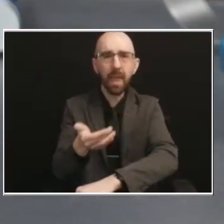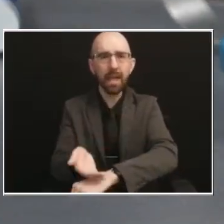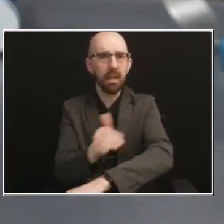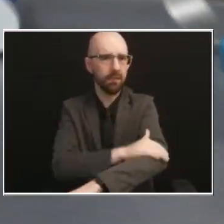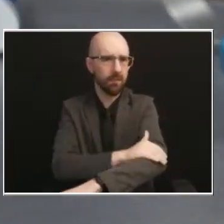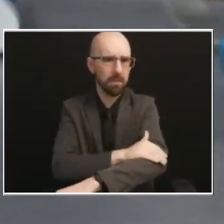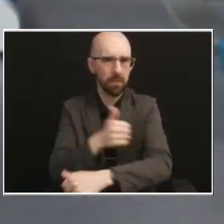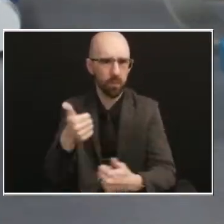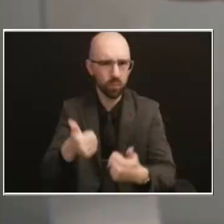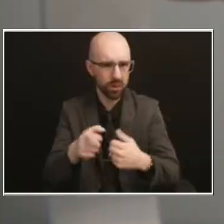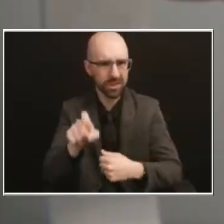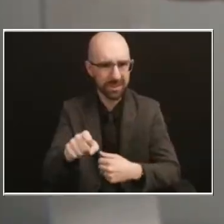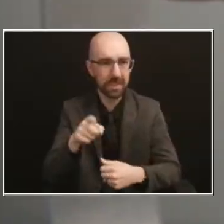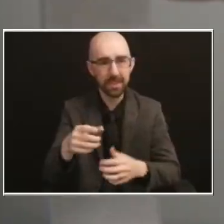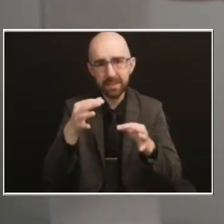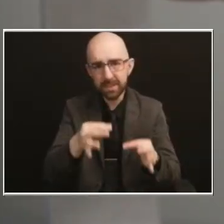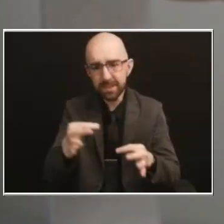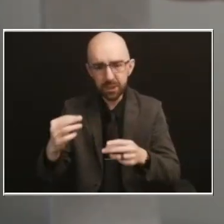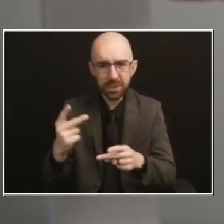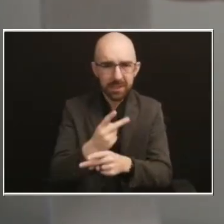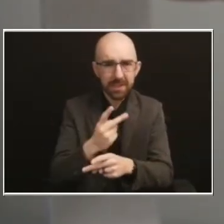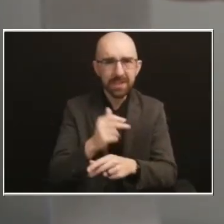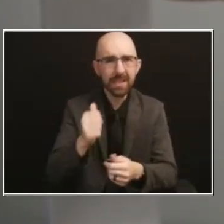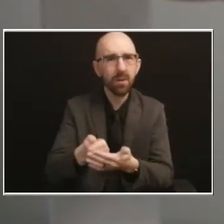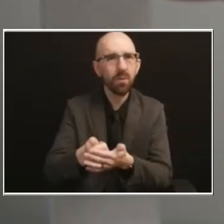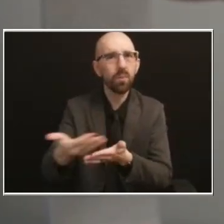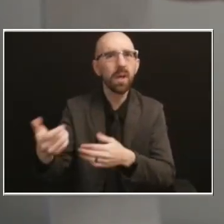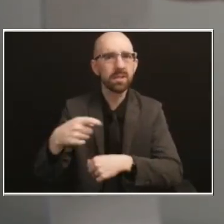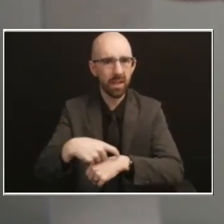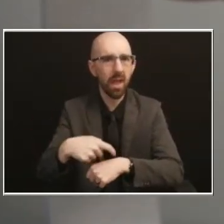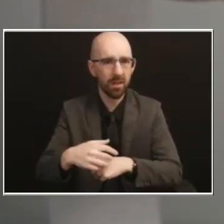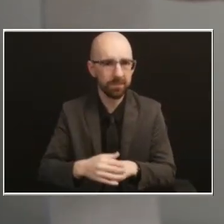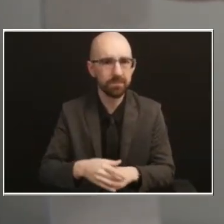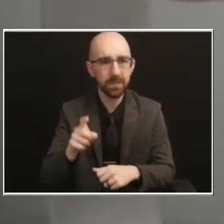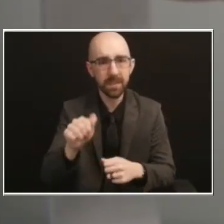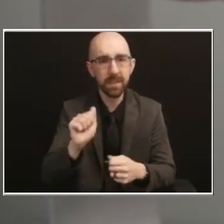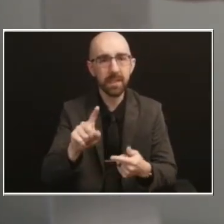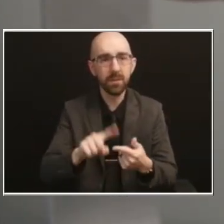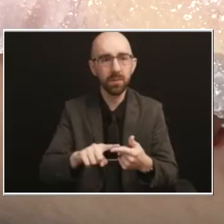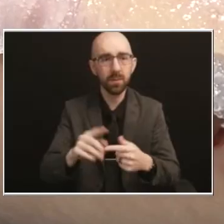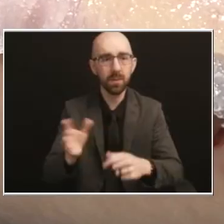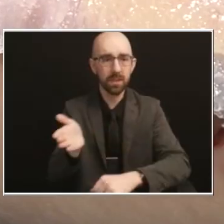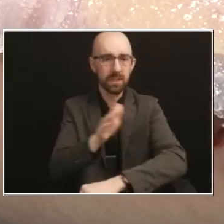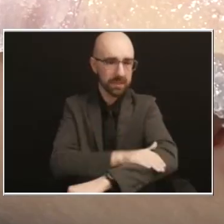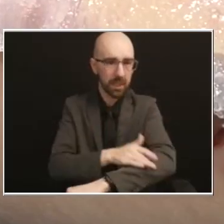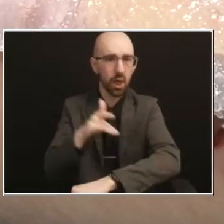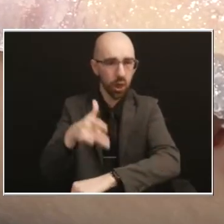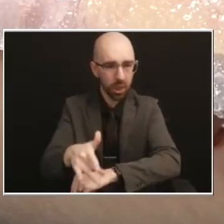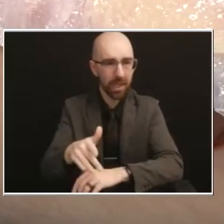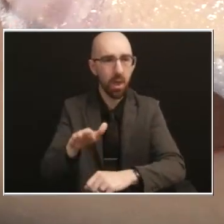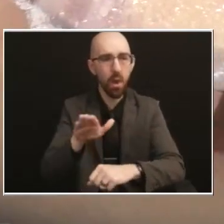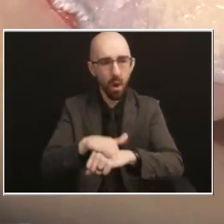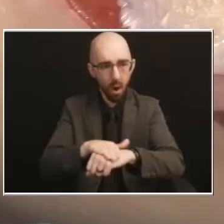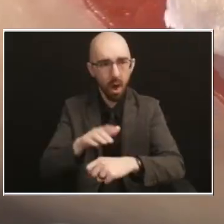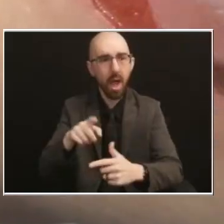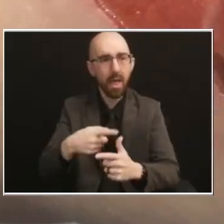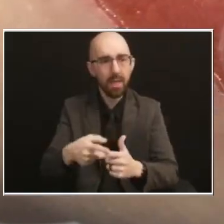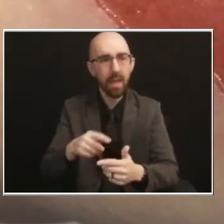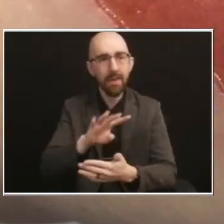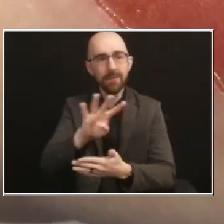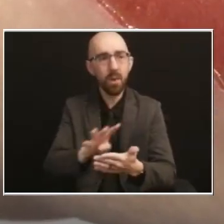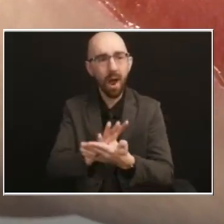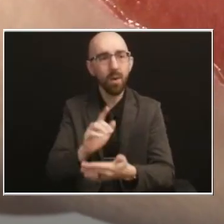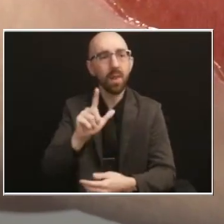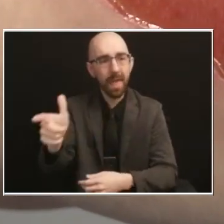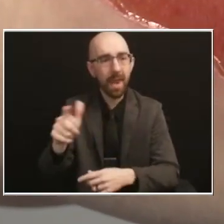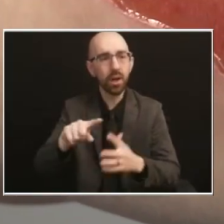waste precious time. To be able to go in with this product early on, put it on, and then 4 hours later start wiping